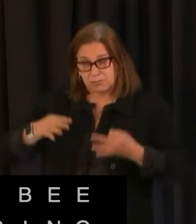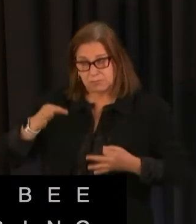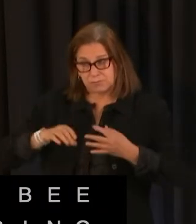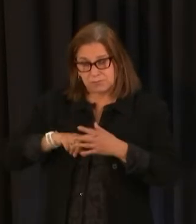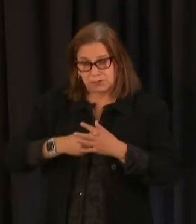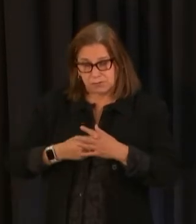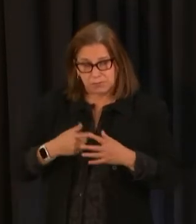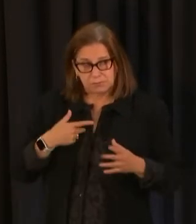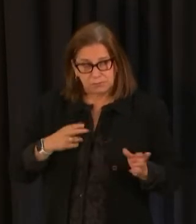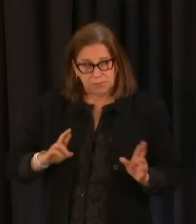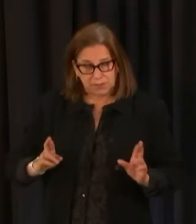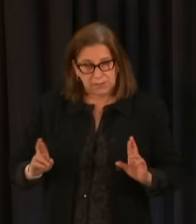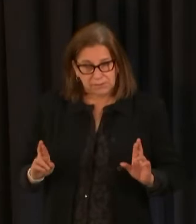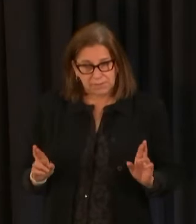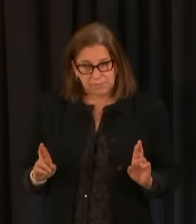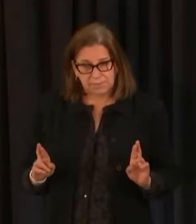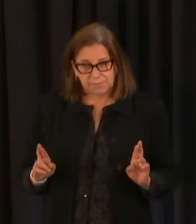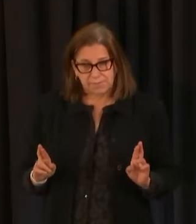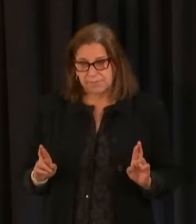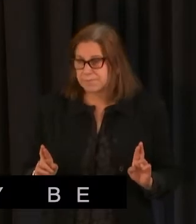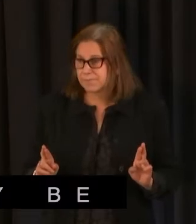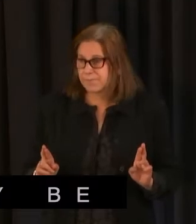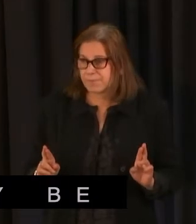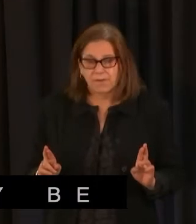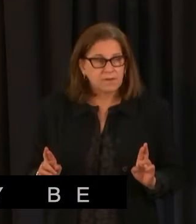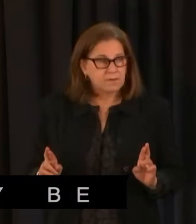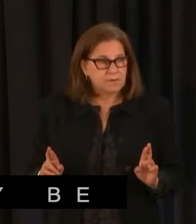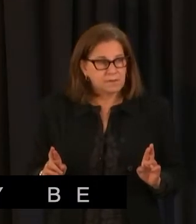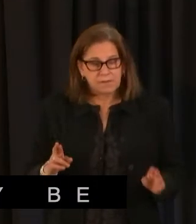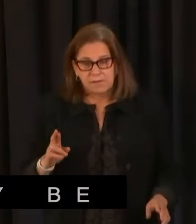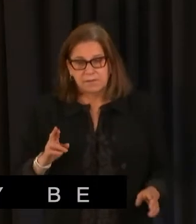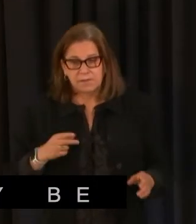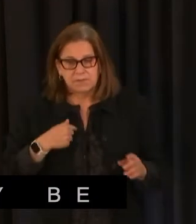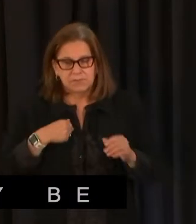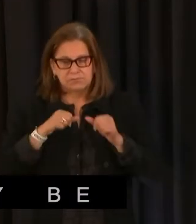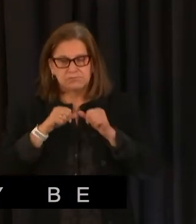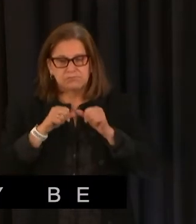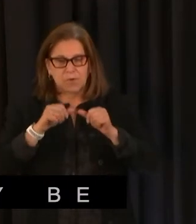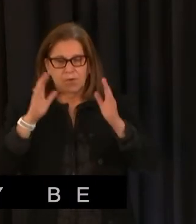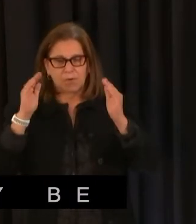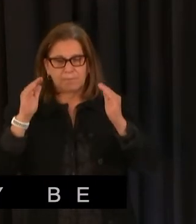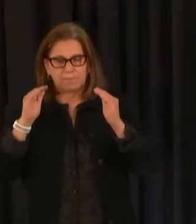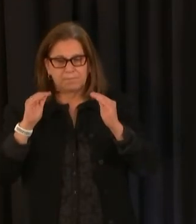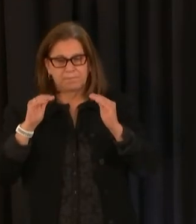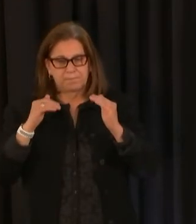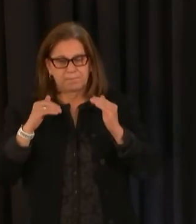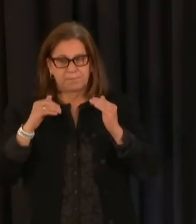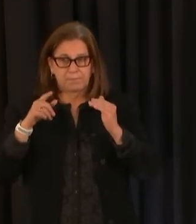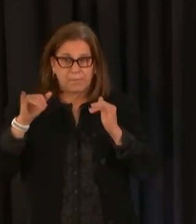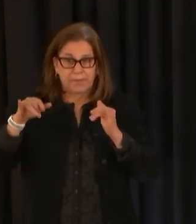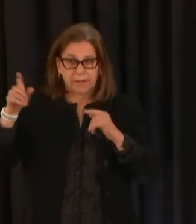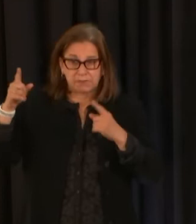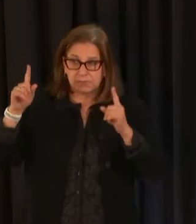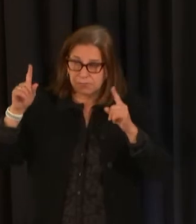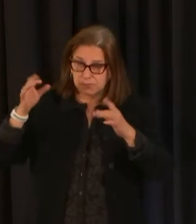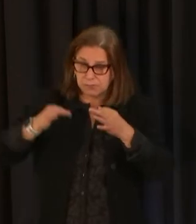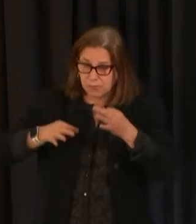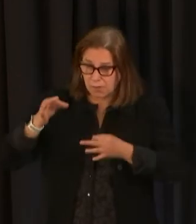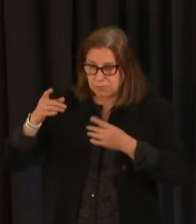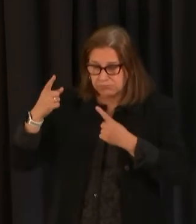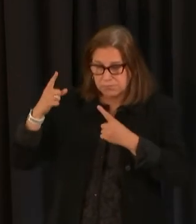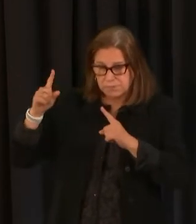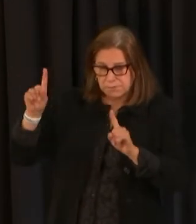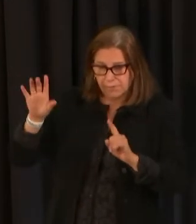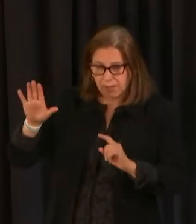began. We continue to hope that justice prevails in that trial. We also